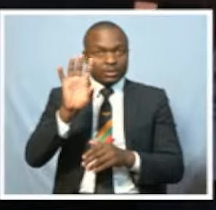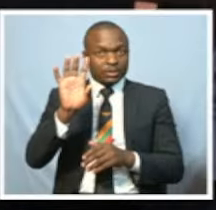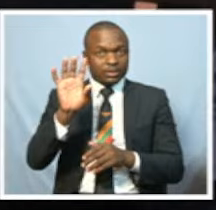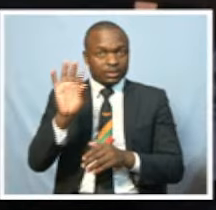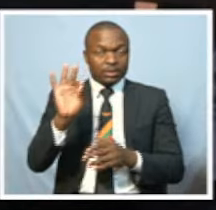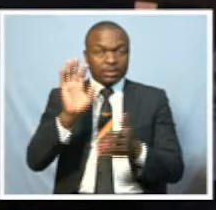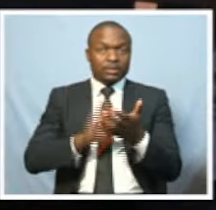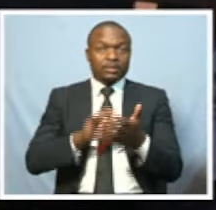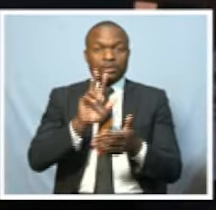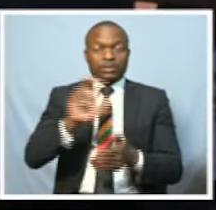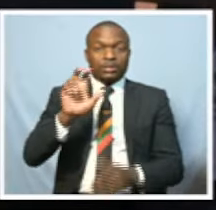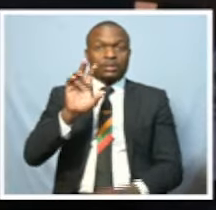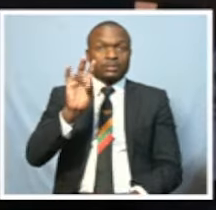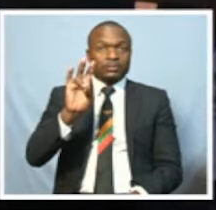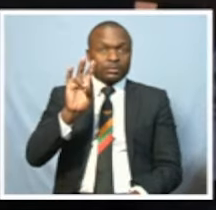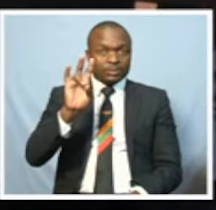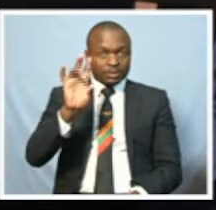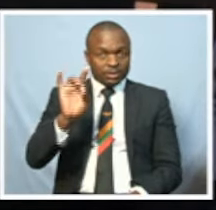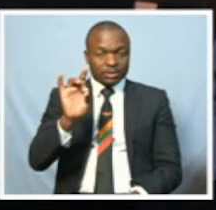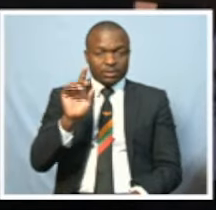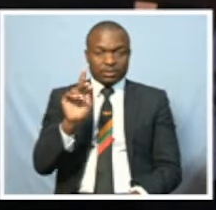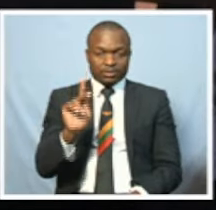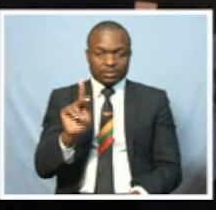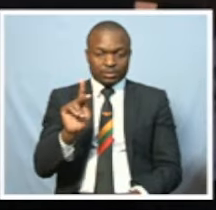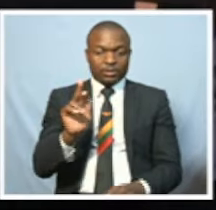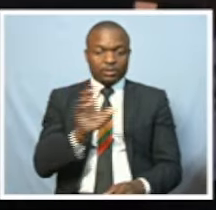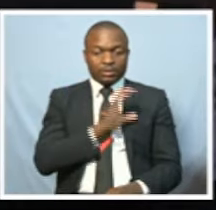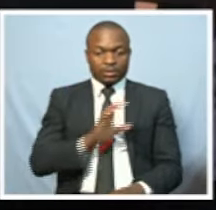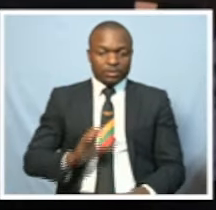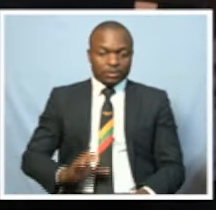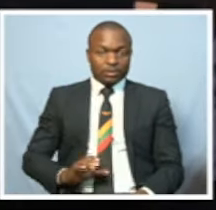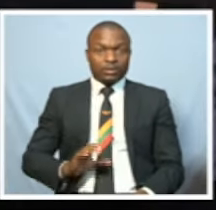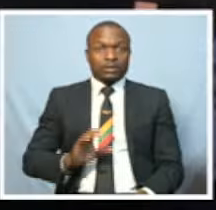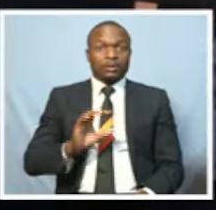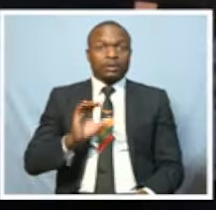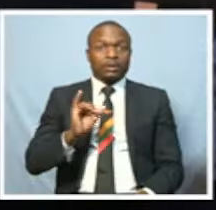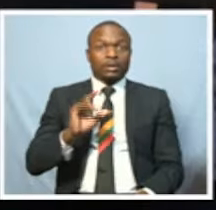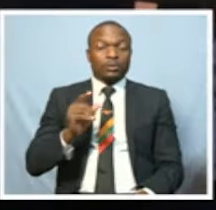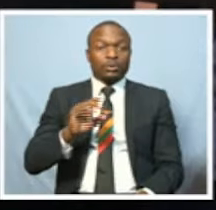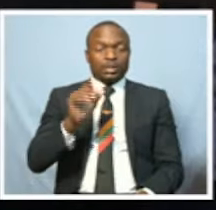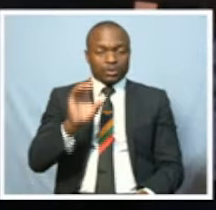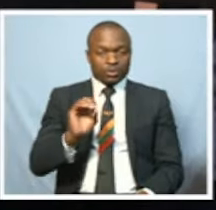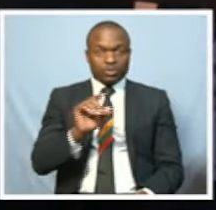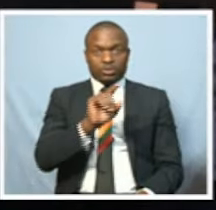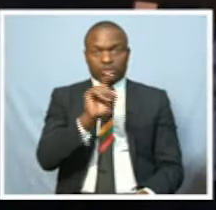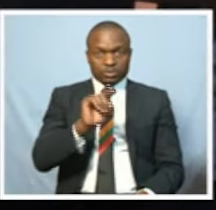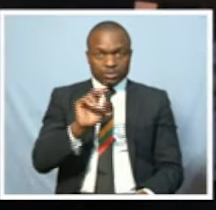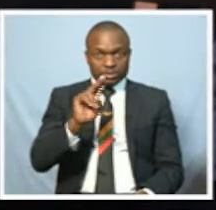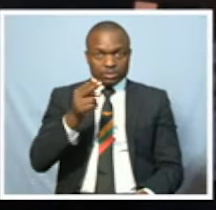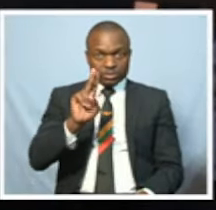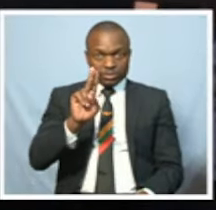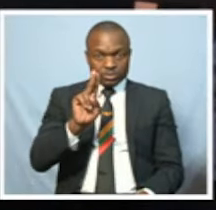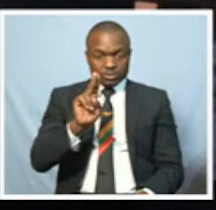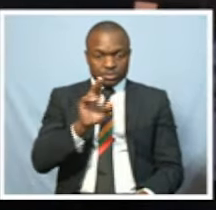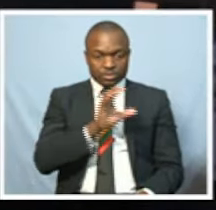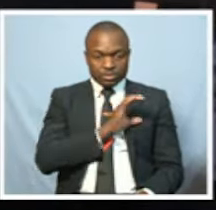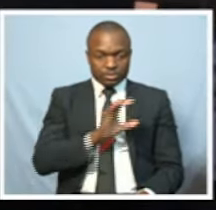349,378 kwacha. The contractor was Iwelo Zulu General Dealers.